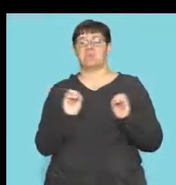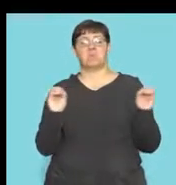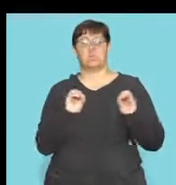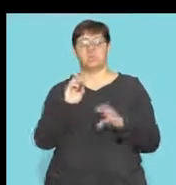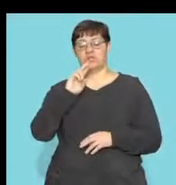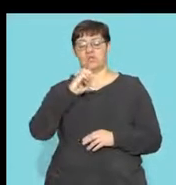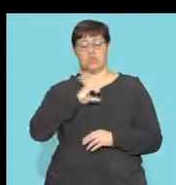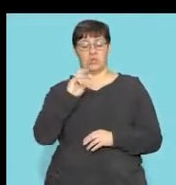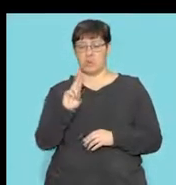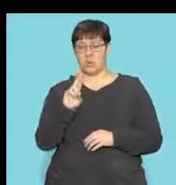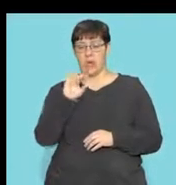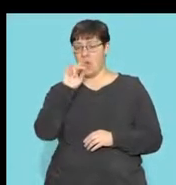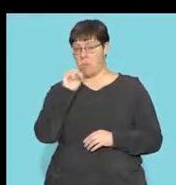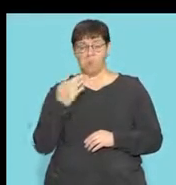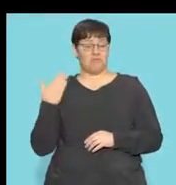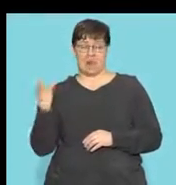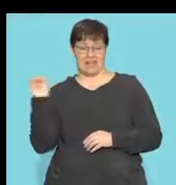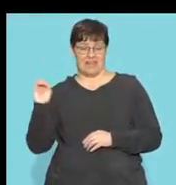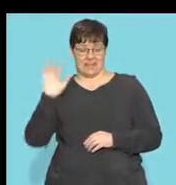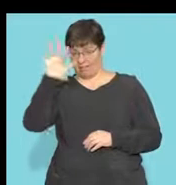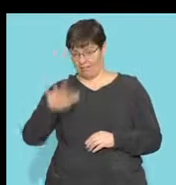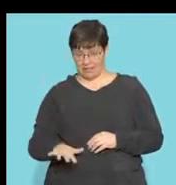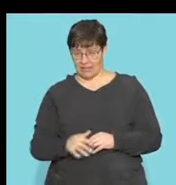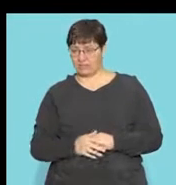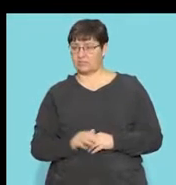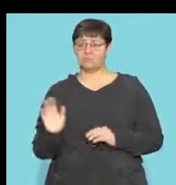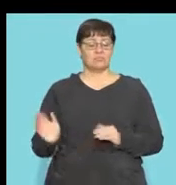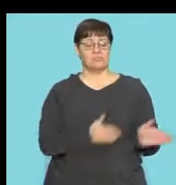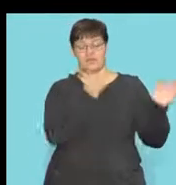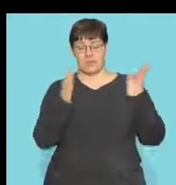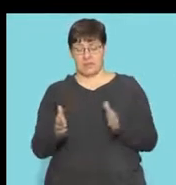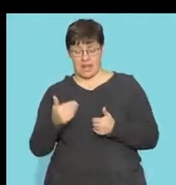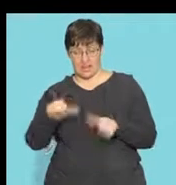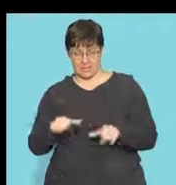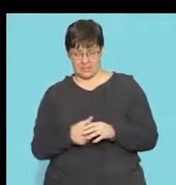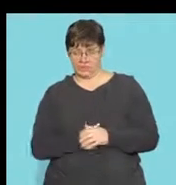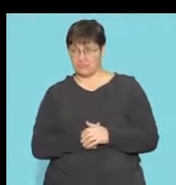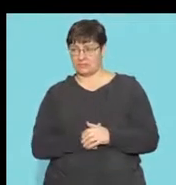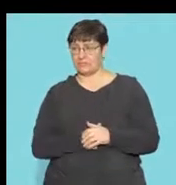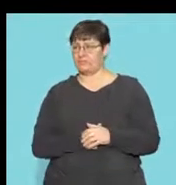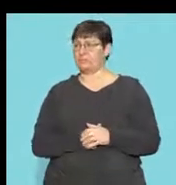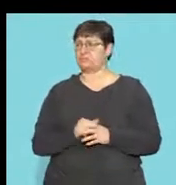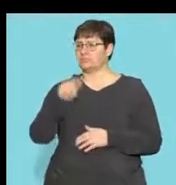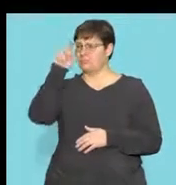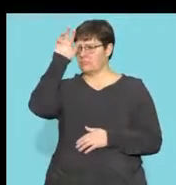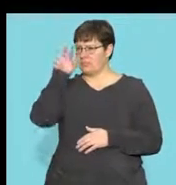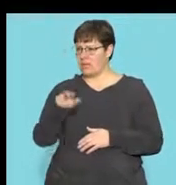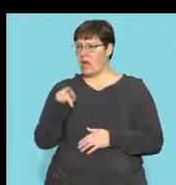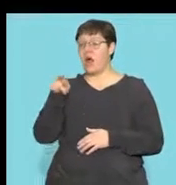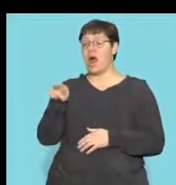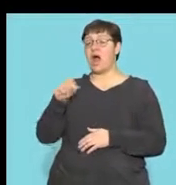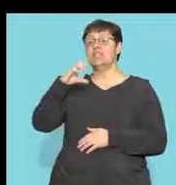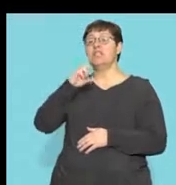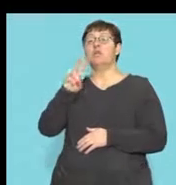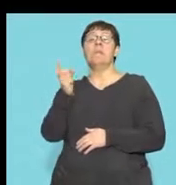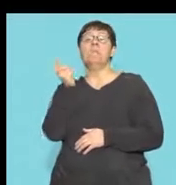see any copper ions on the right-hand side. Go to the next slide of the table, and we will